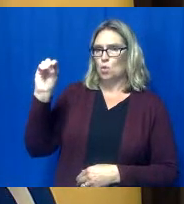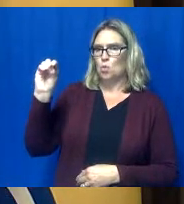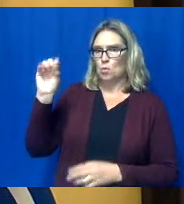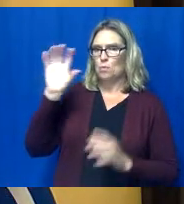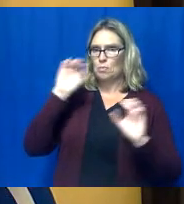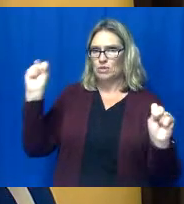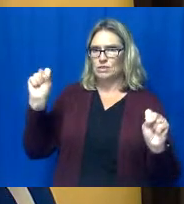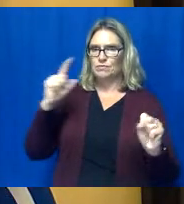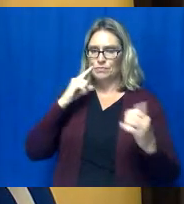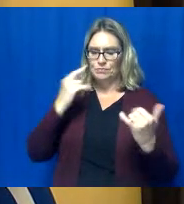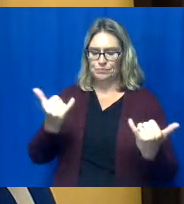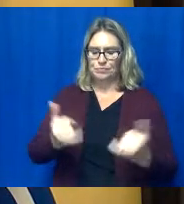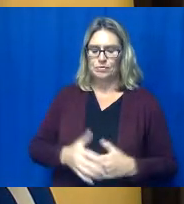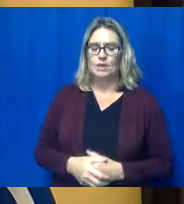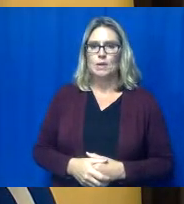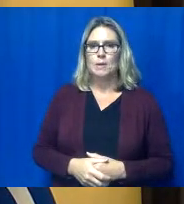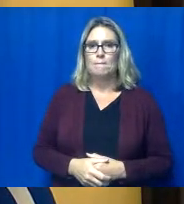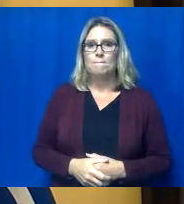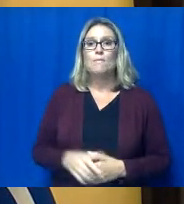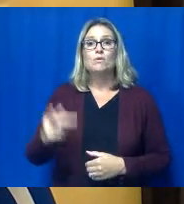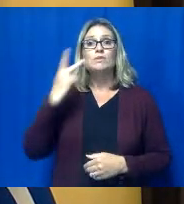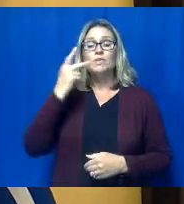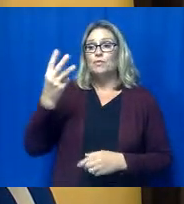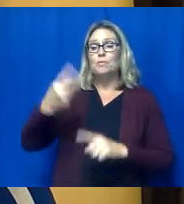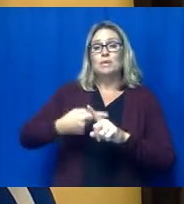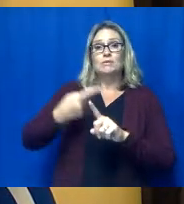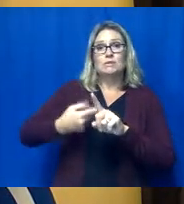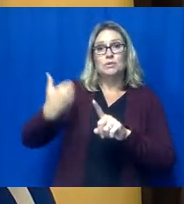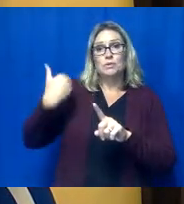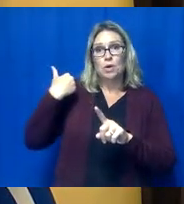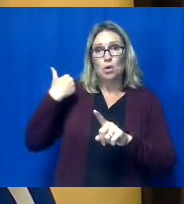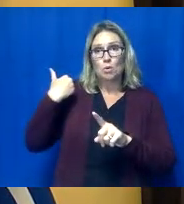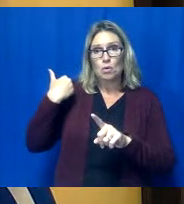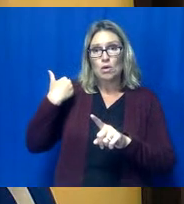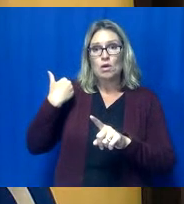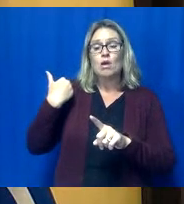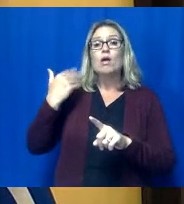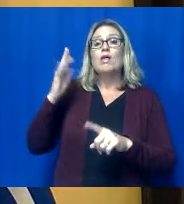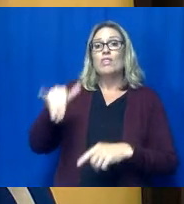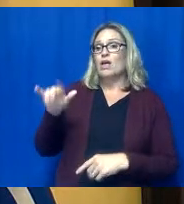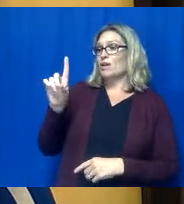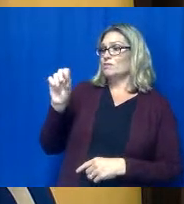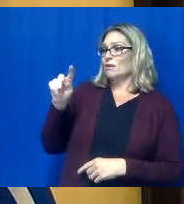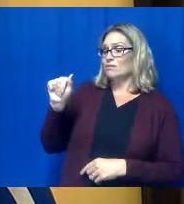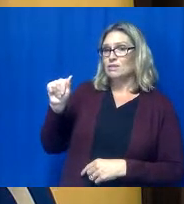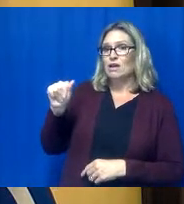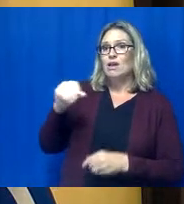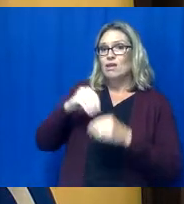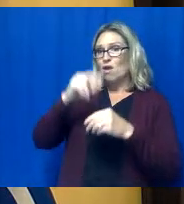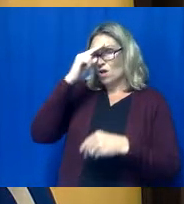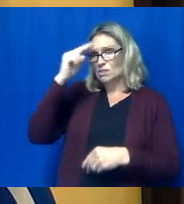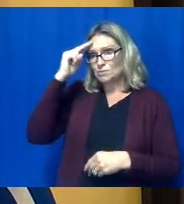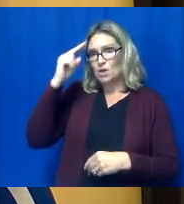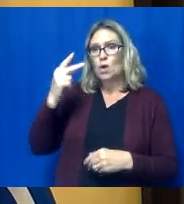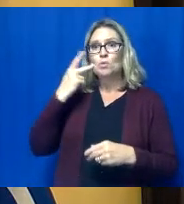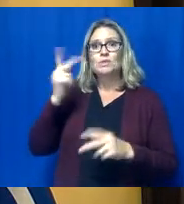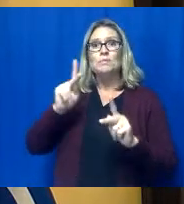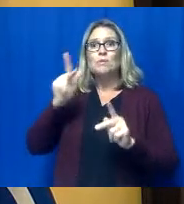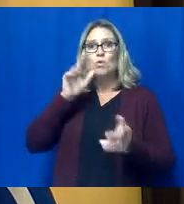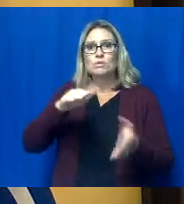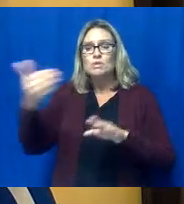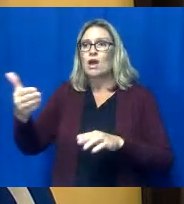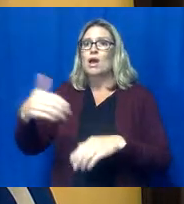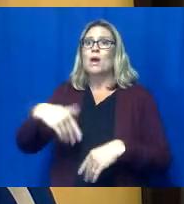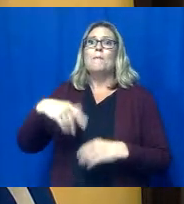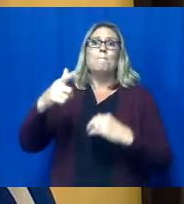back, we would see cases of COVID, the Alpha variant, in our hospitals, and we would look at people down in Moncton or Fredericton or